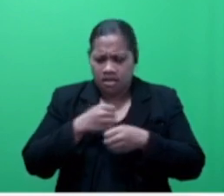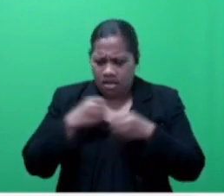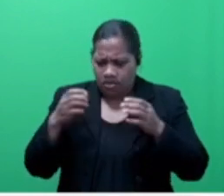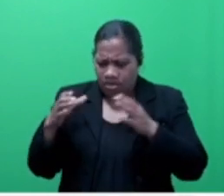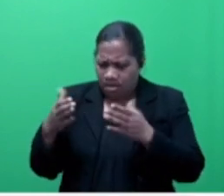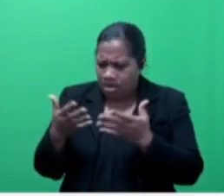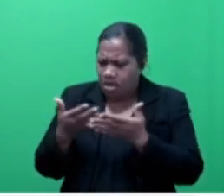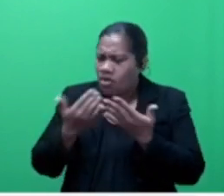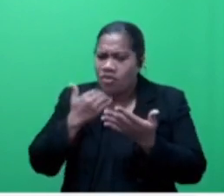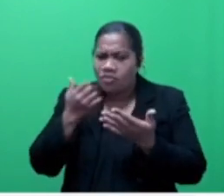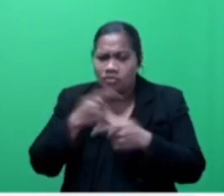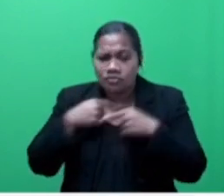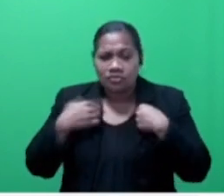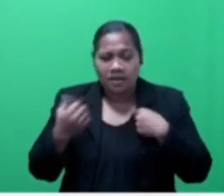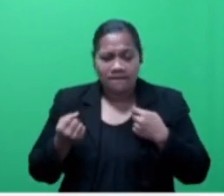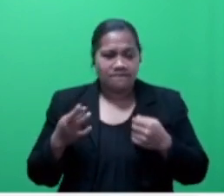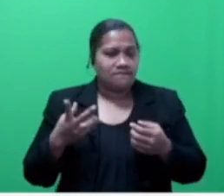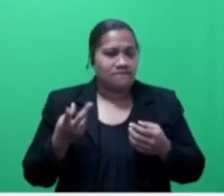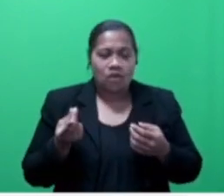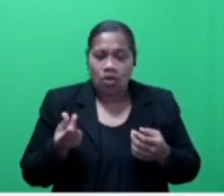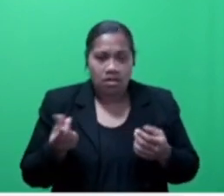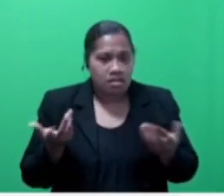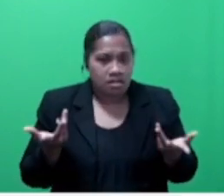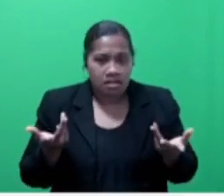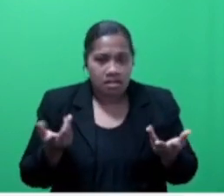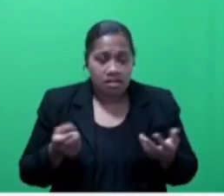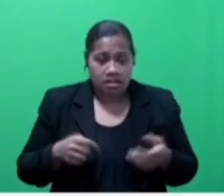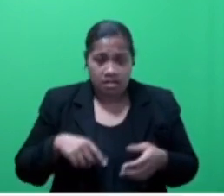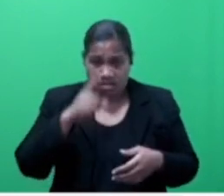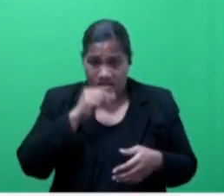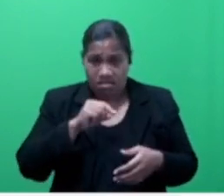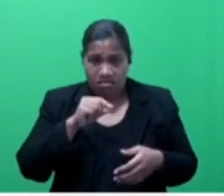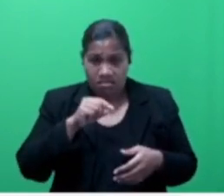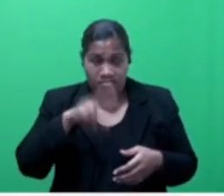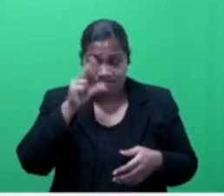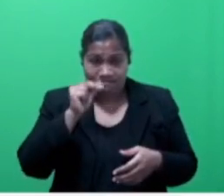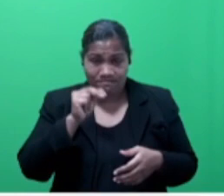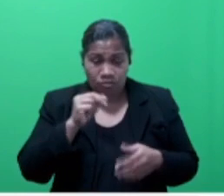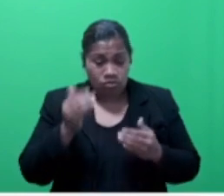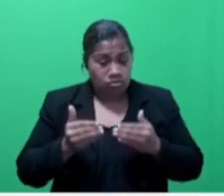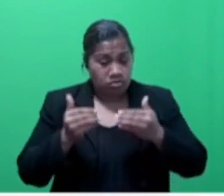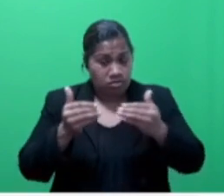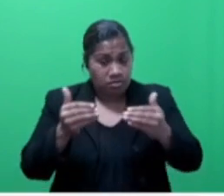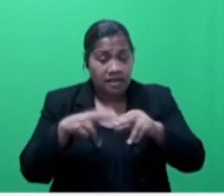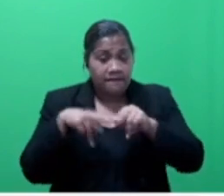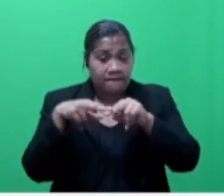oil? And is there any possibility going forward that Fiji can